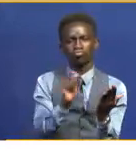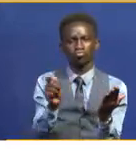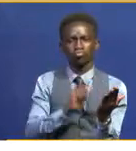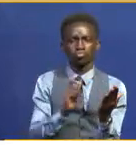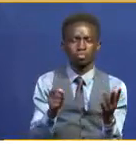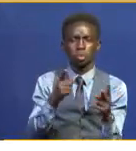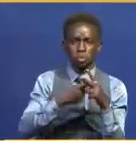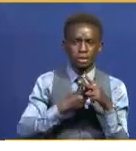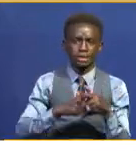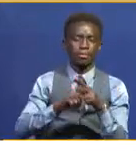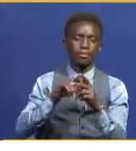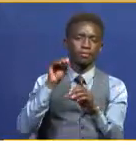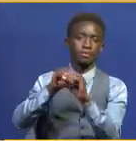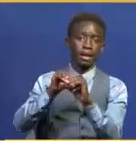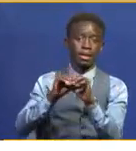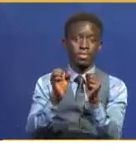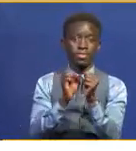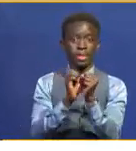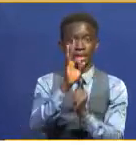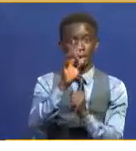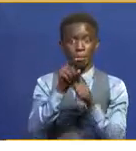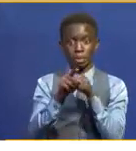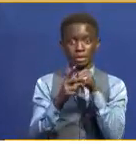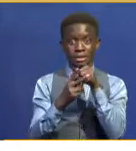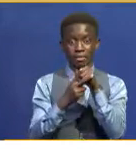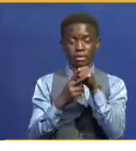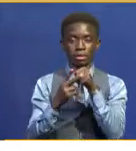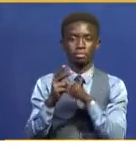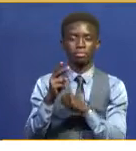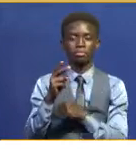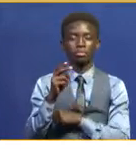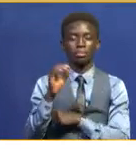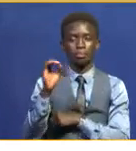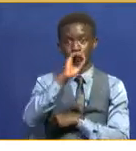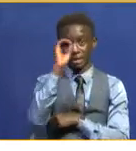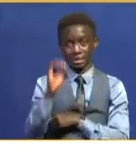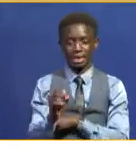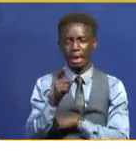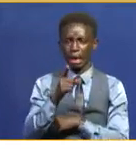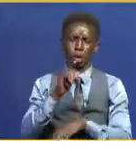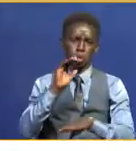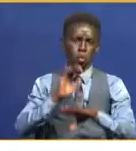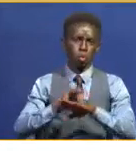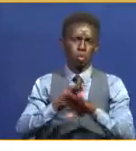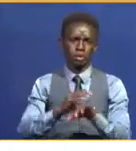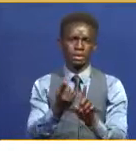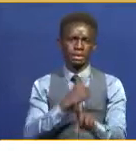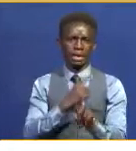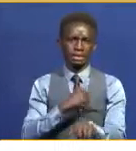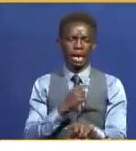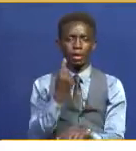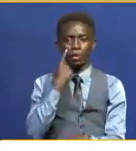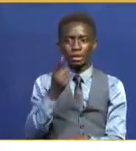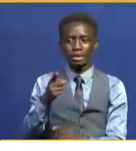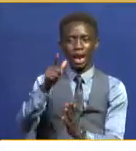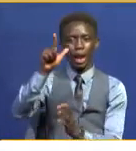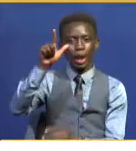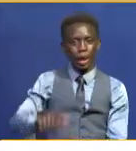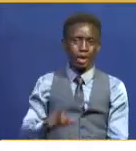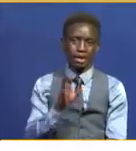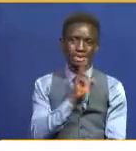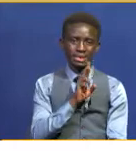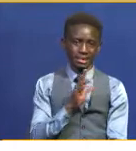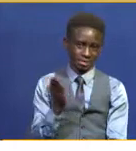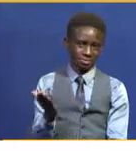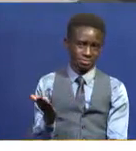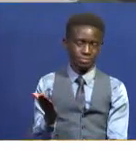So 13.7% is a good return for the kind of low risk that you're actually taking. Okay, and you'll be